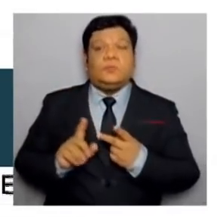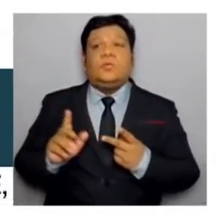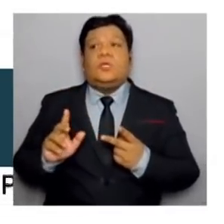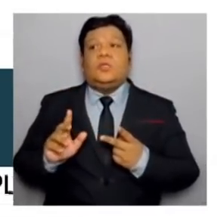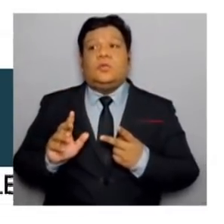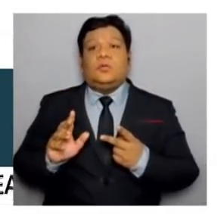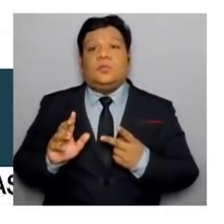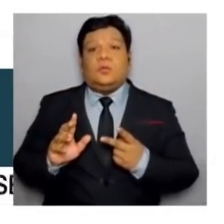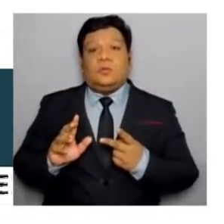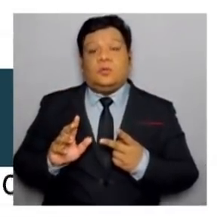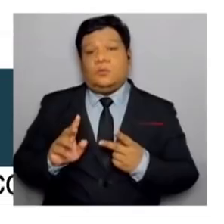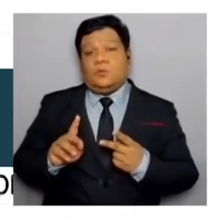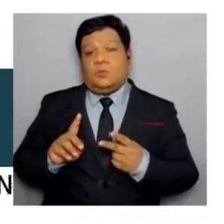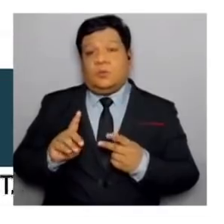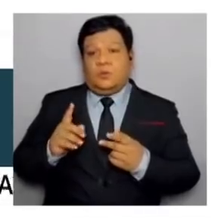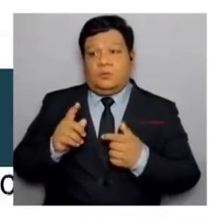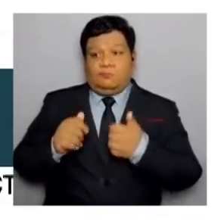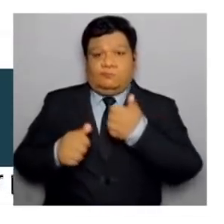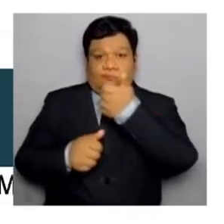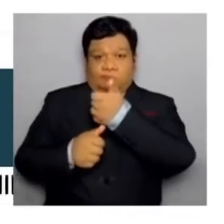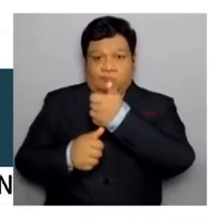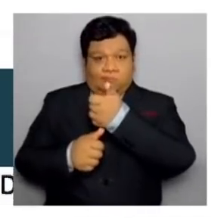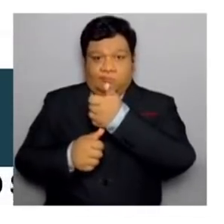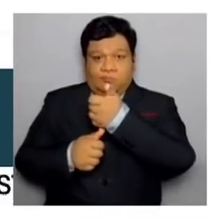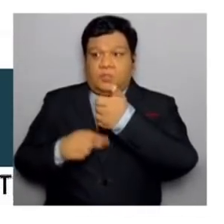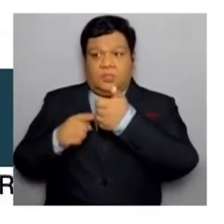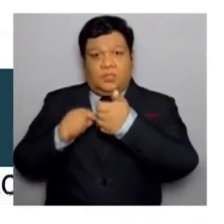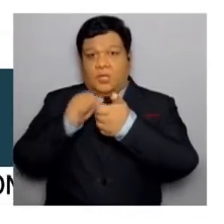the rule on succession as a general rule